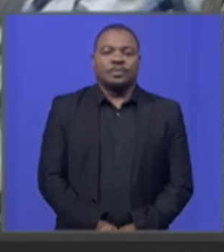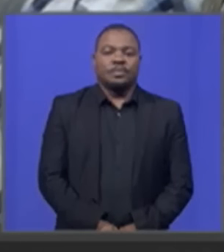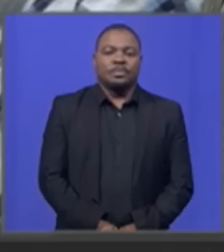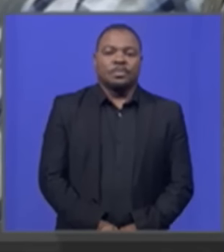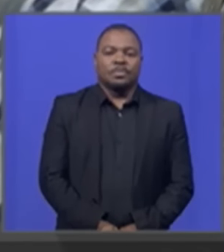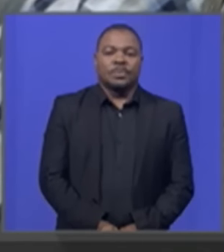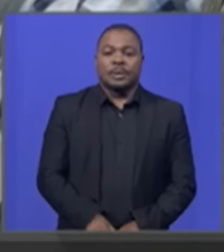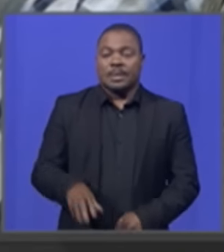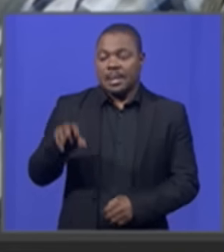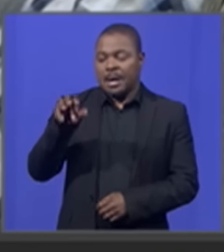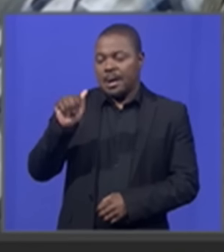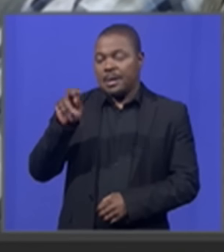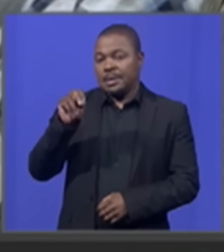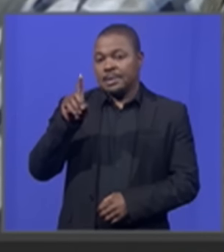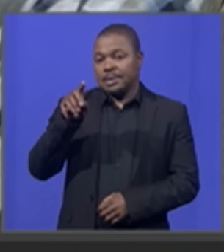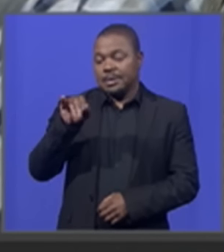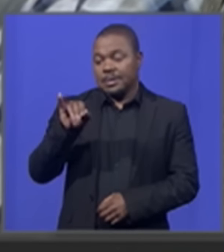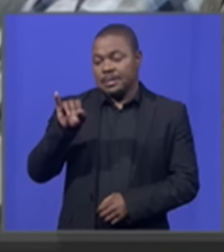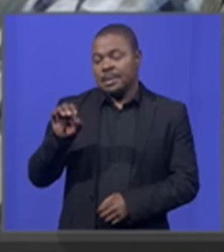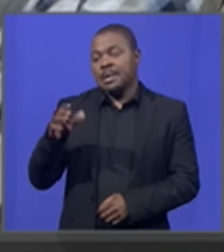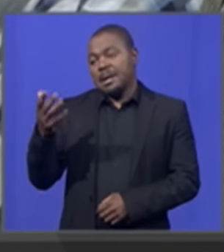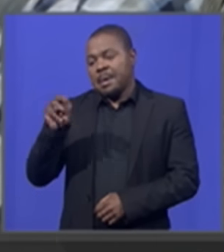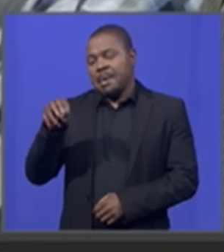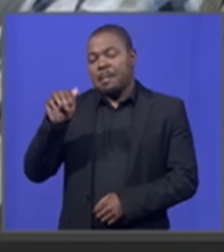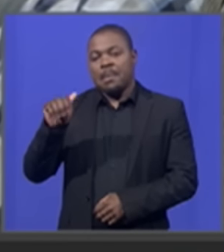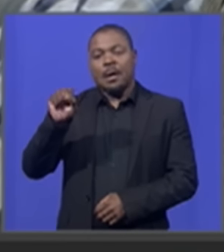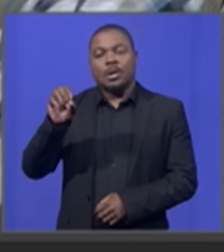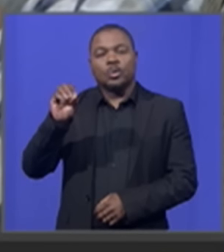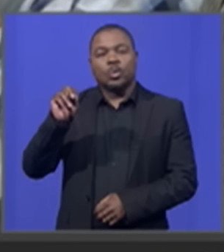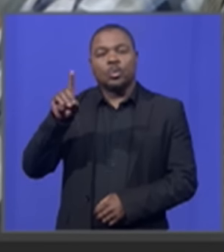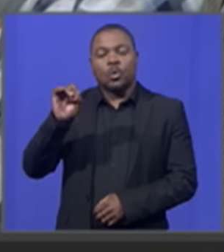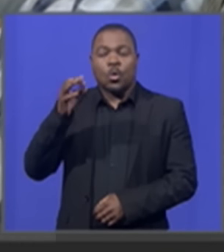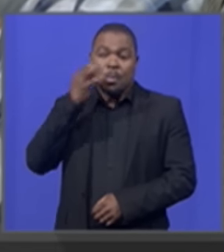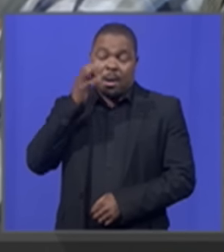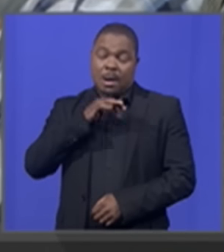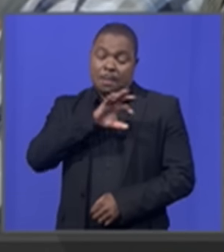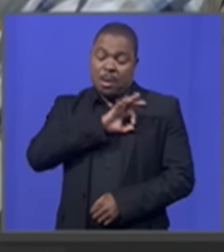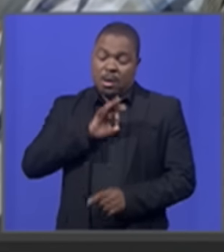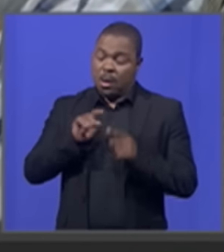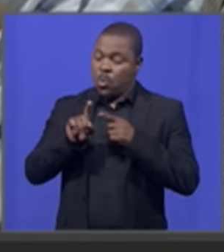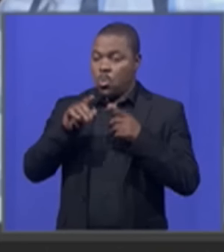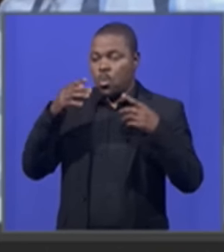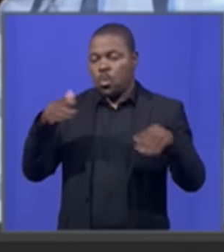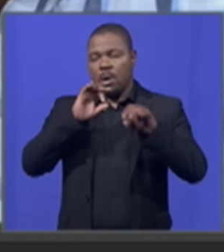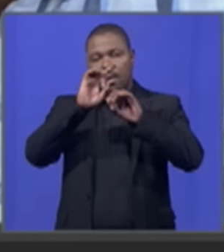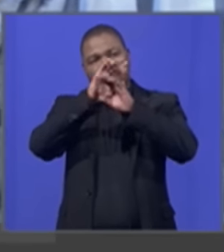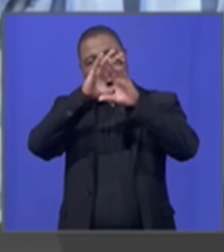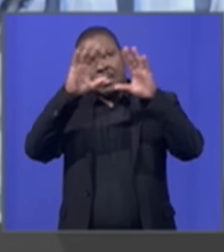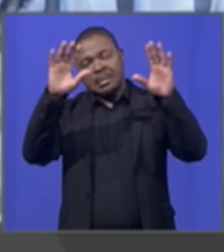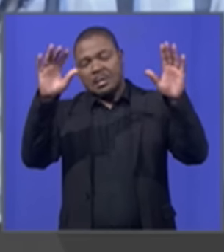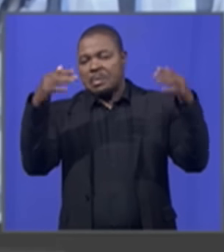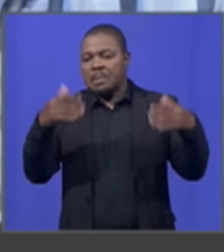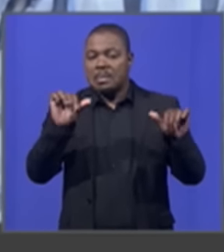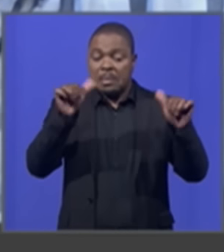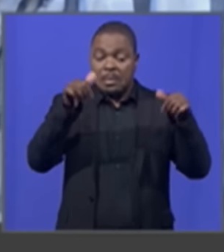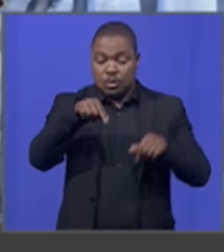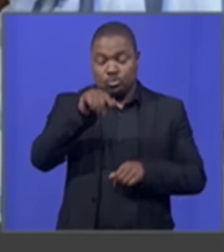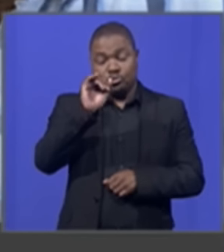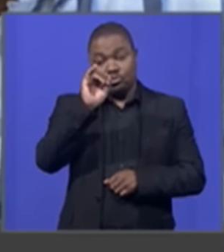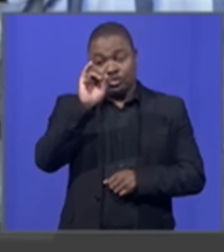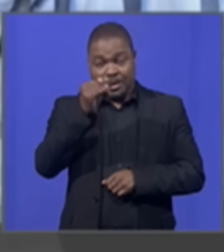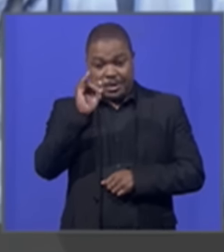Ambi Masondo jaaka itsewe o tsewa ke bangwe jaaka yo mongwe wa bomeyara ba baneng bana le ponelopele bo toropo ya Johannesburg e kileng ya nna